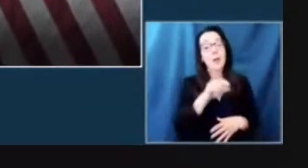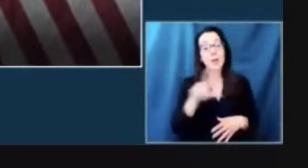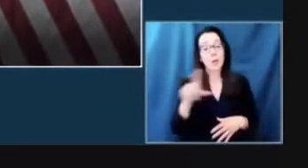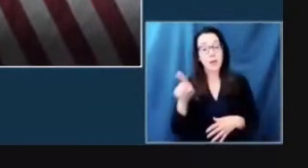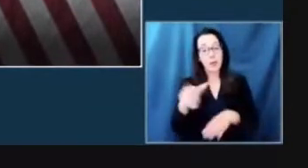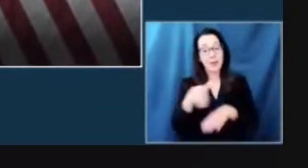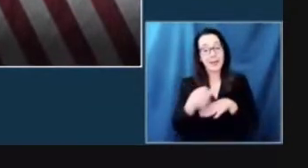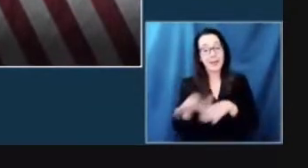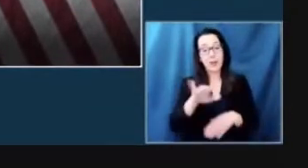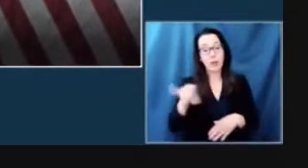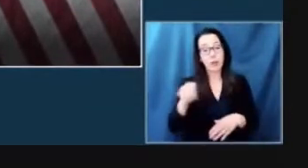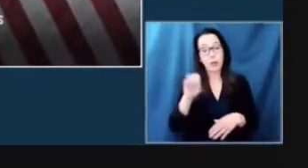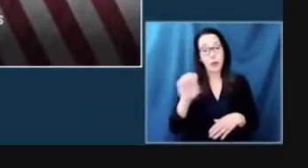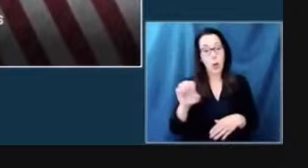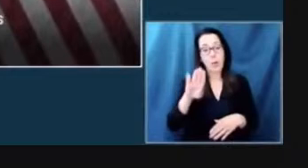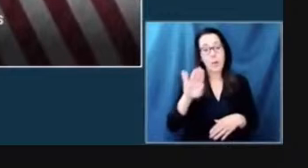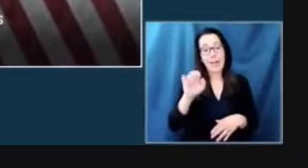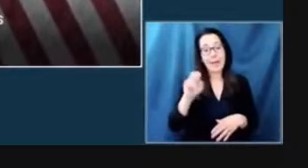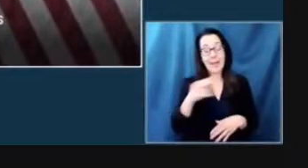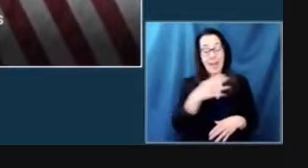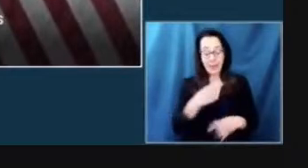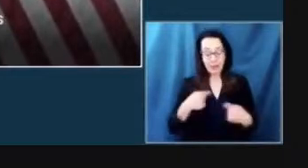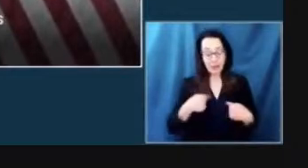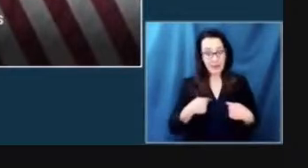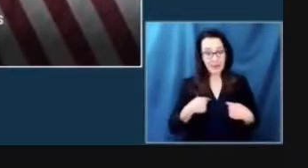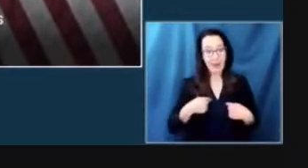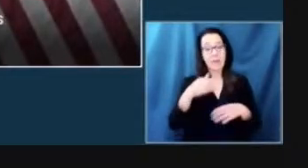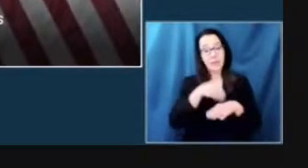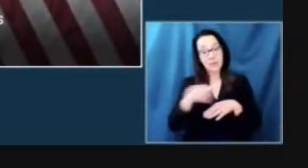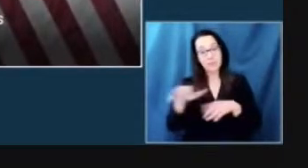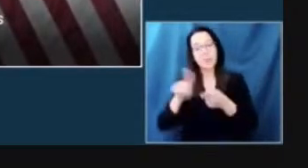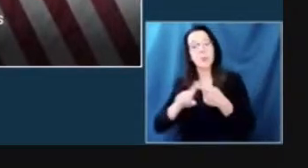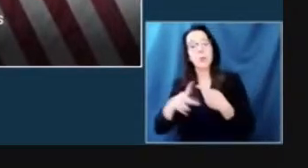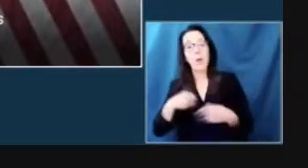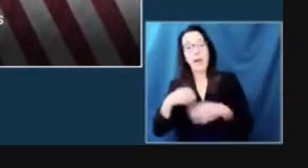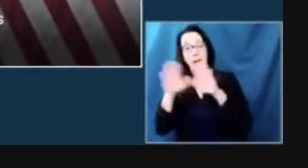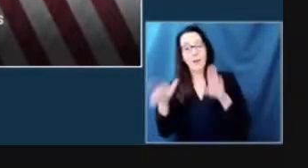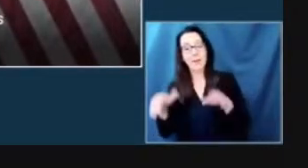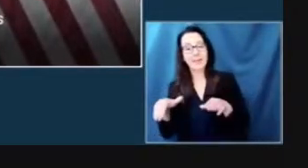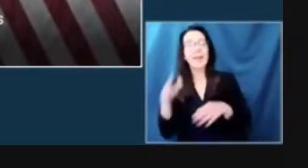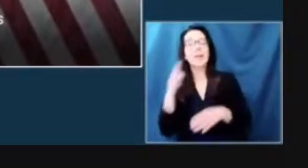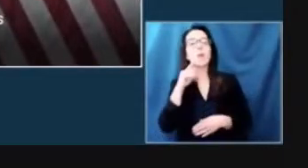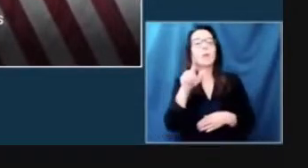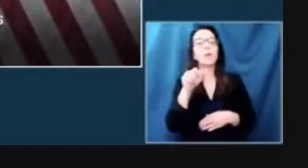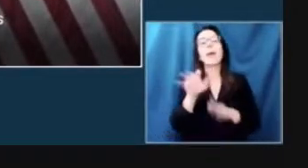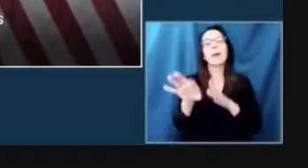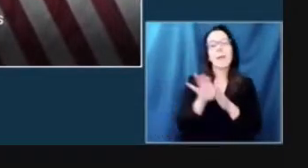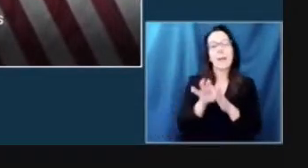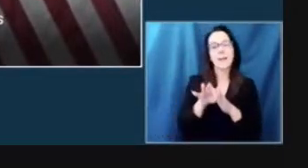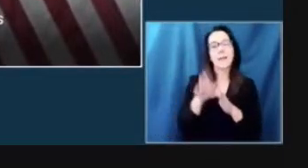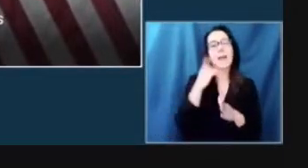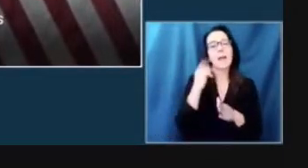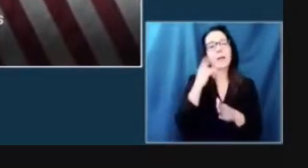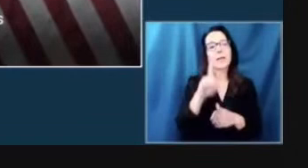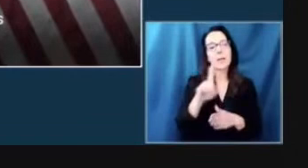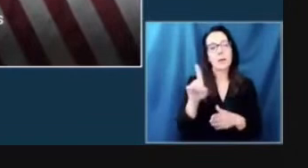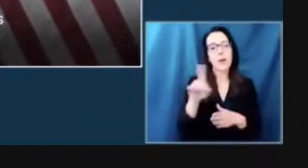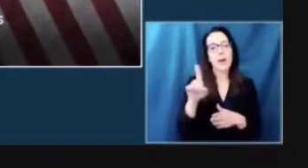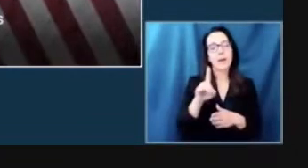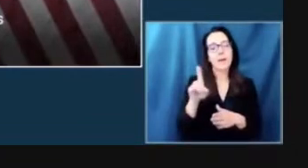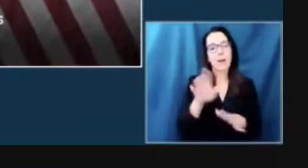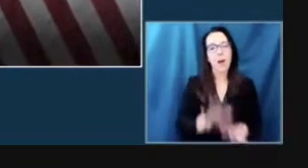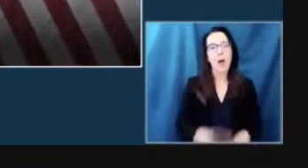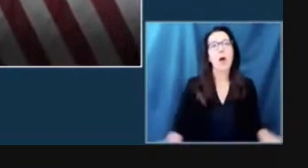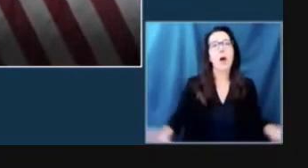and me to the White House. And I know you can elect California Democrats up and down the ballot in